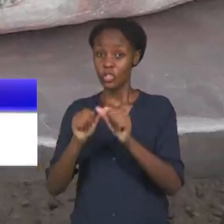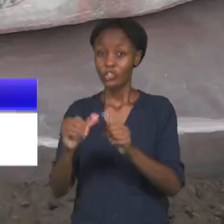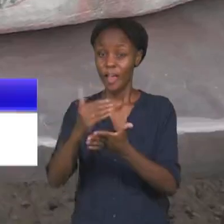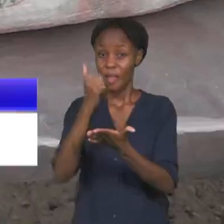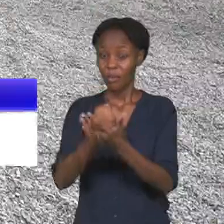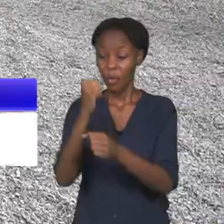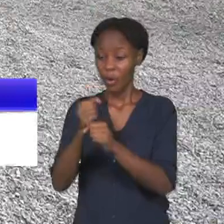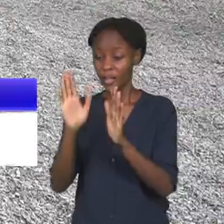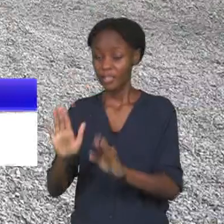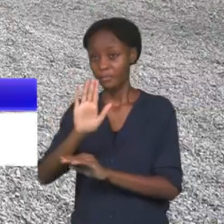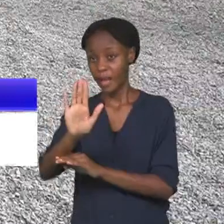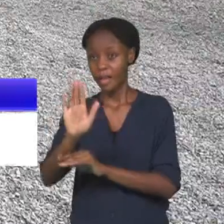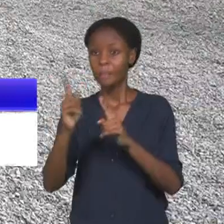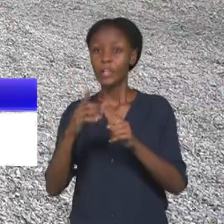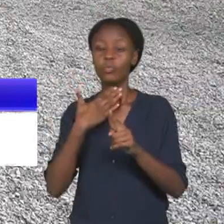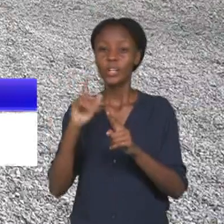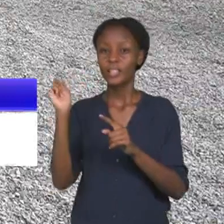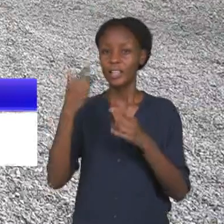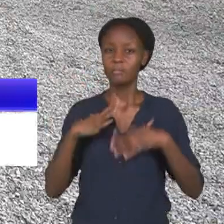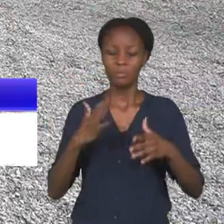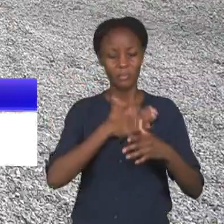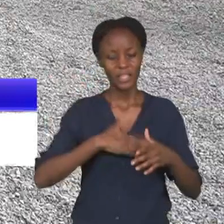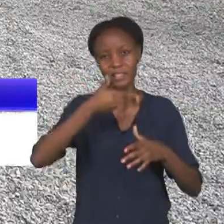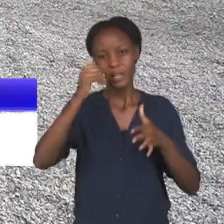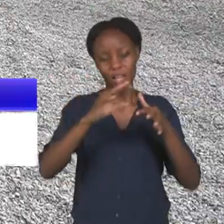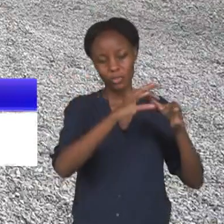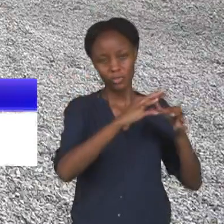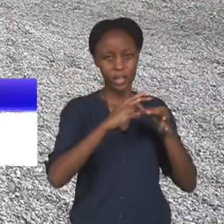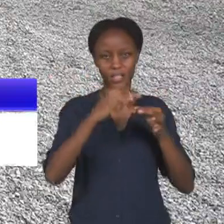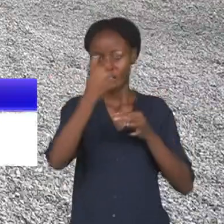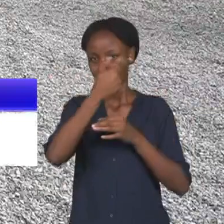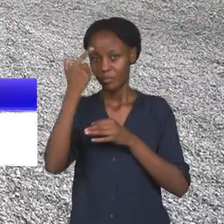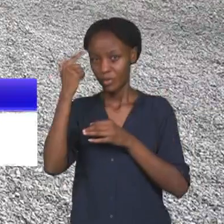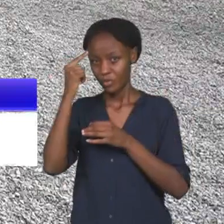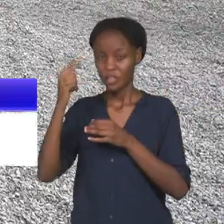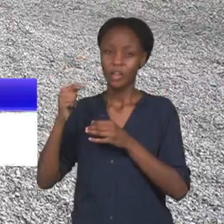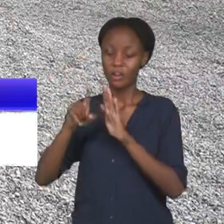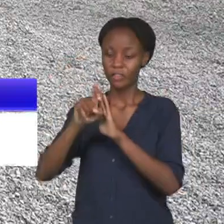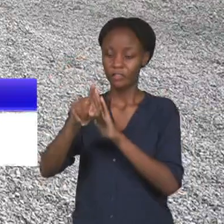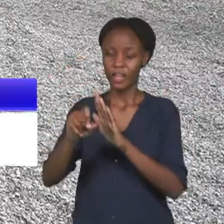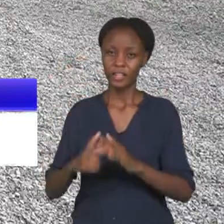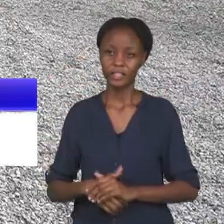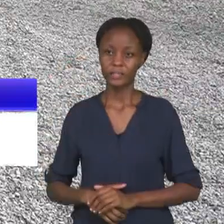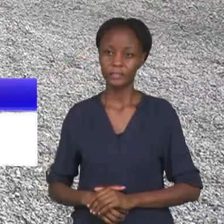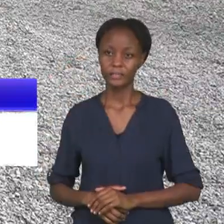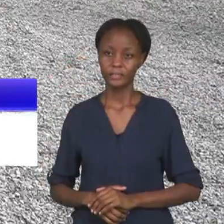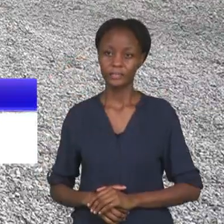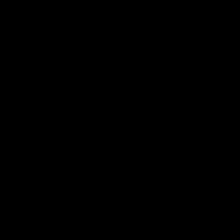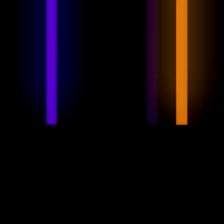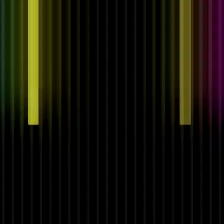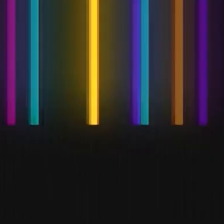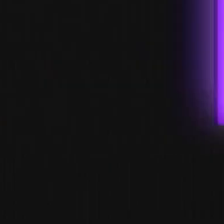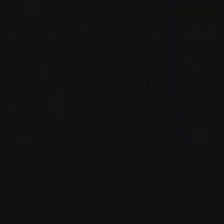times, wants Kenyans to come together in the fight against the monster virus. Njoki Merita, Switch TV.